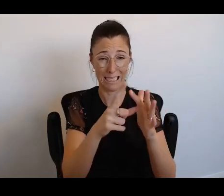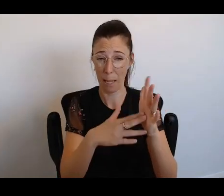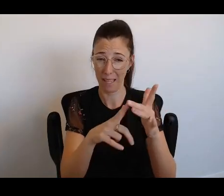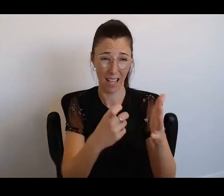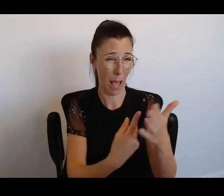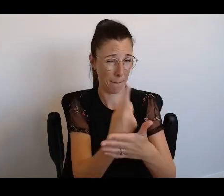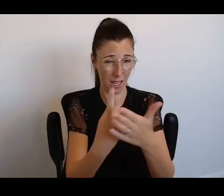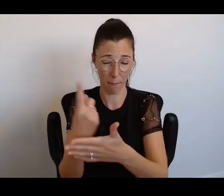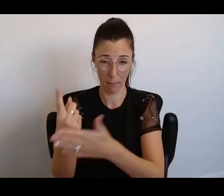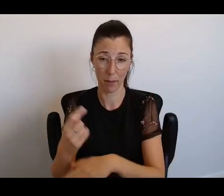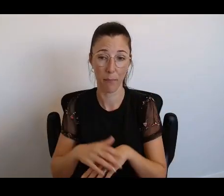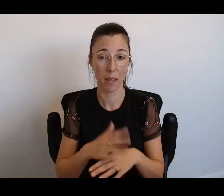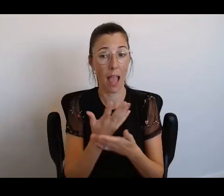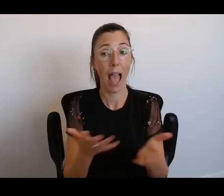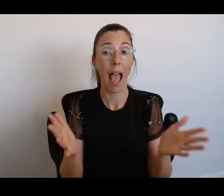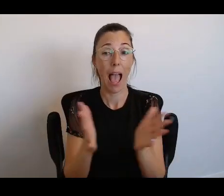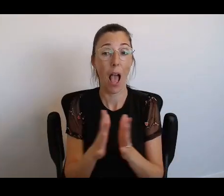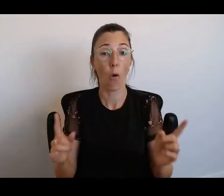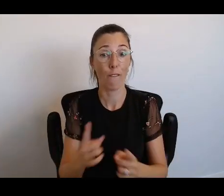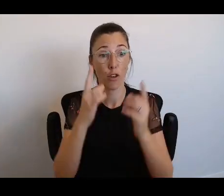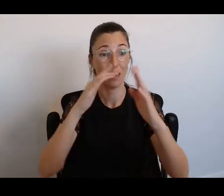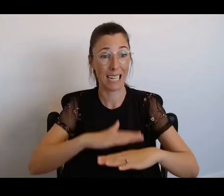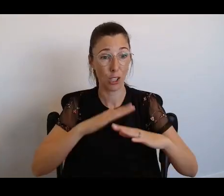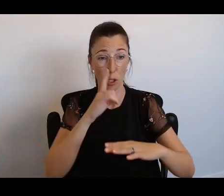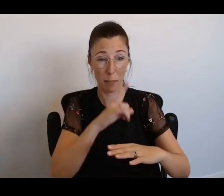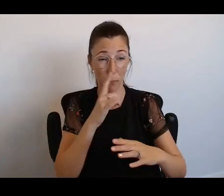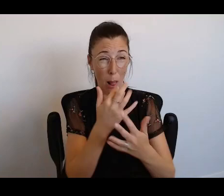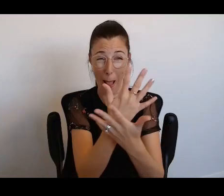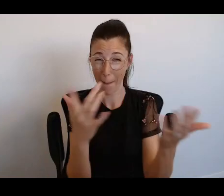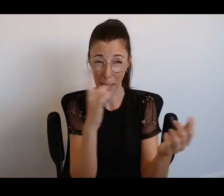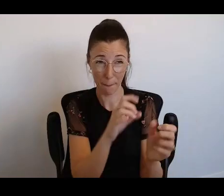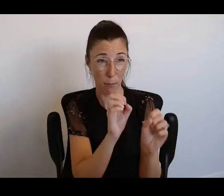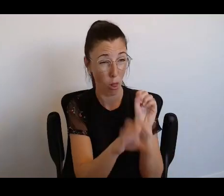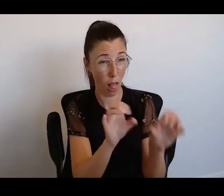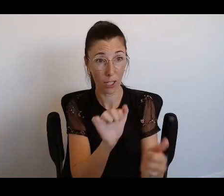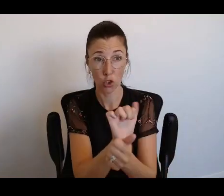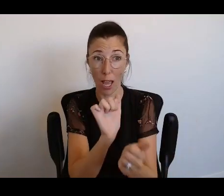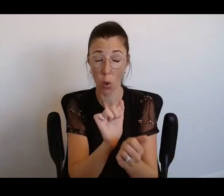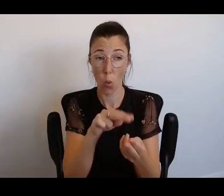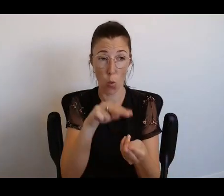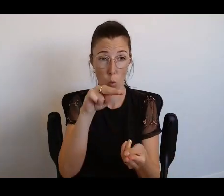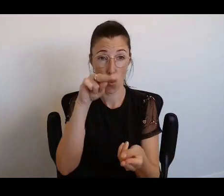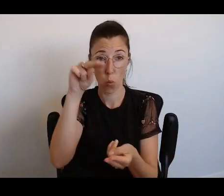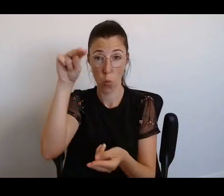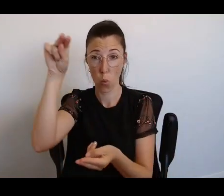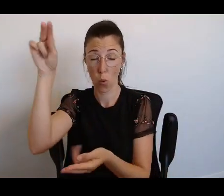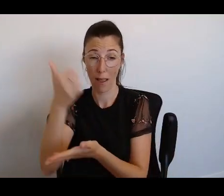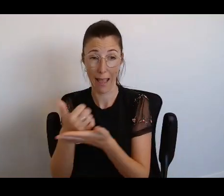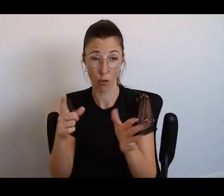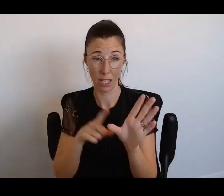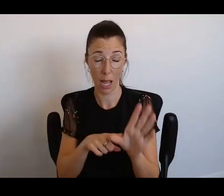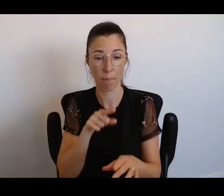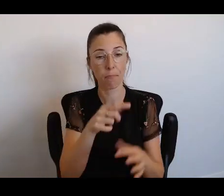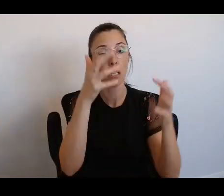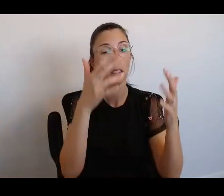rate at which First Nations people are incarcerated continues to climb each year. These are the statistics for 2020. First